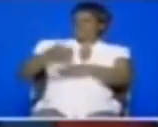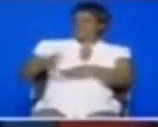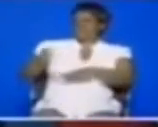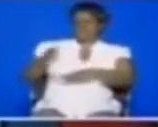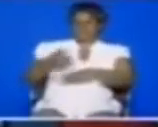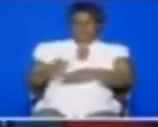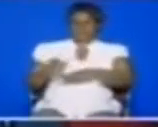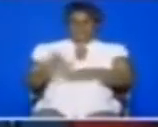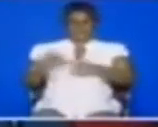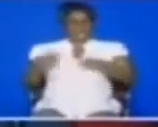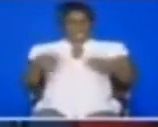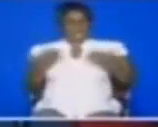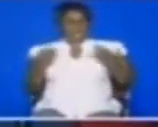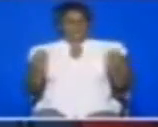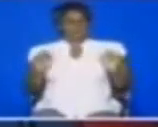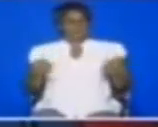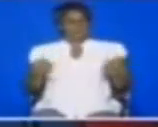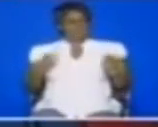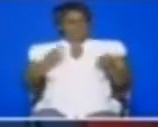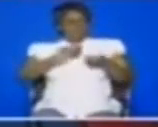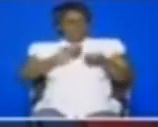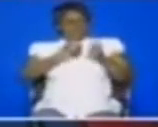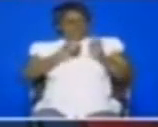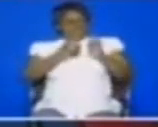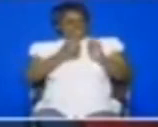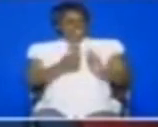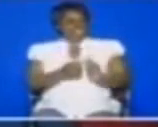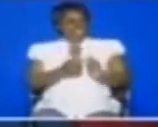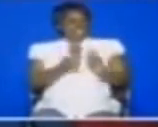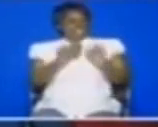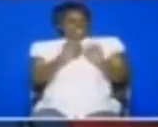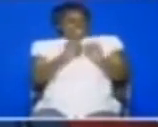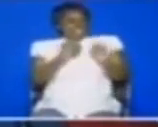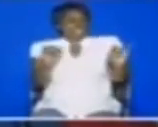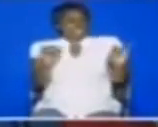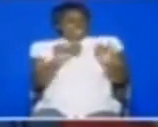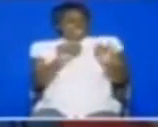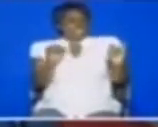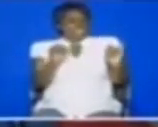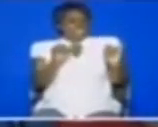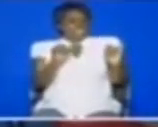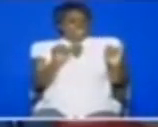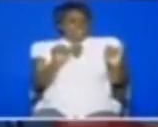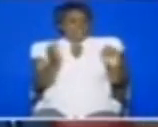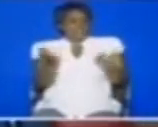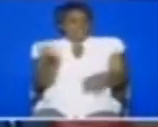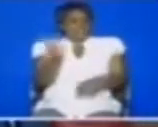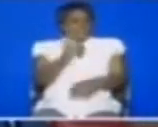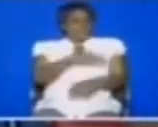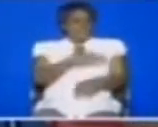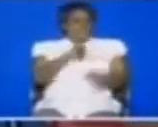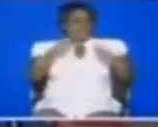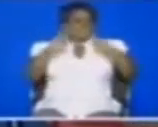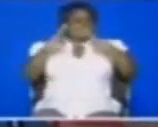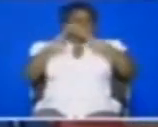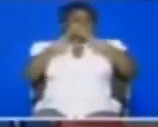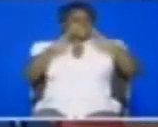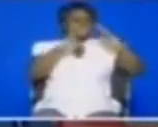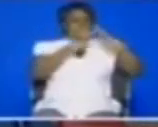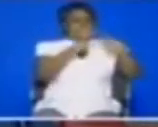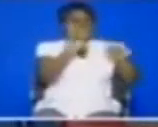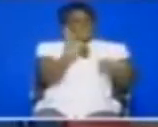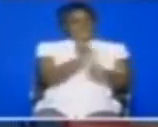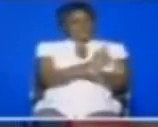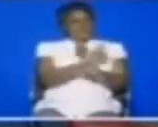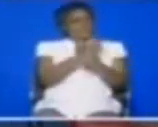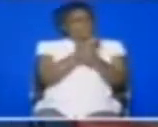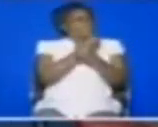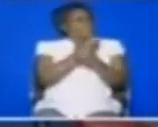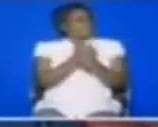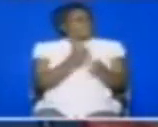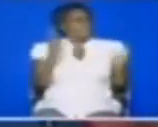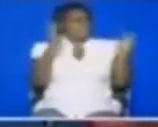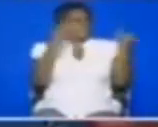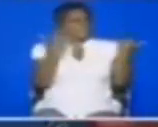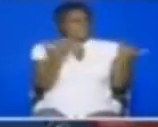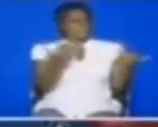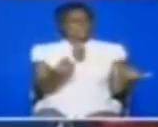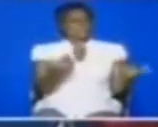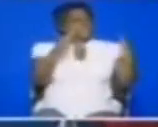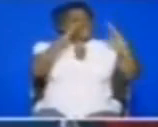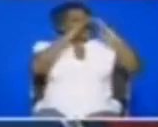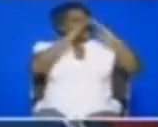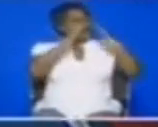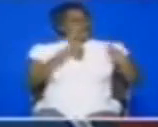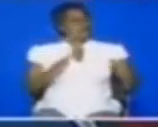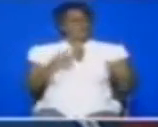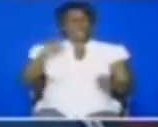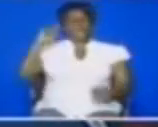etc., how can we channel it into a treatment plant so that we can recycle it back into the estates? All right, there's so many needs.